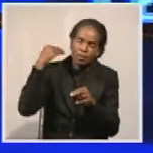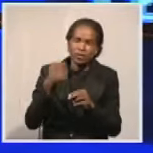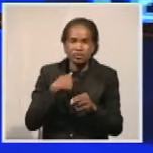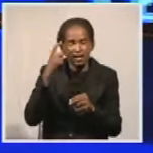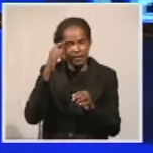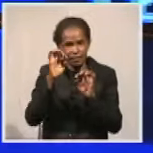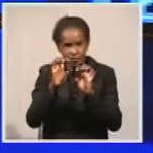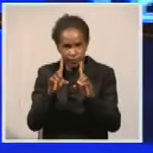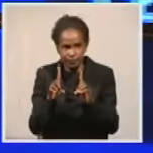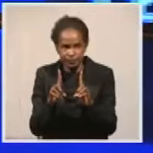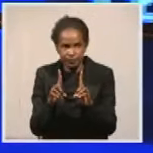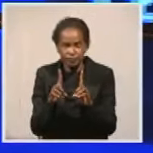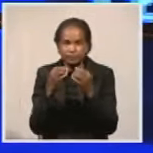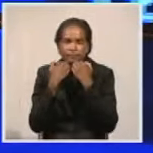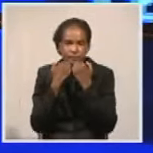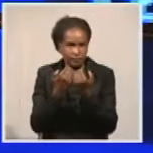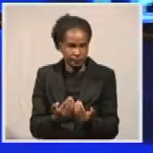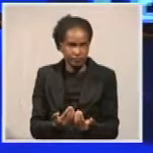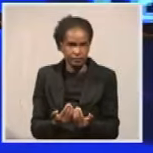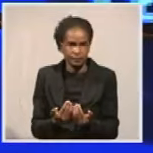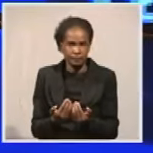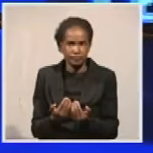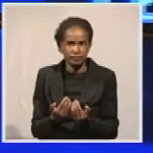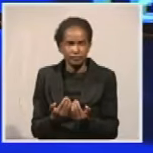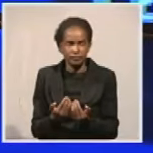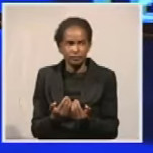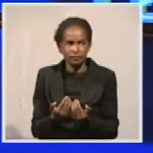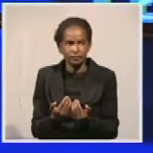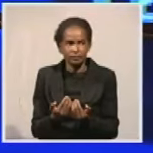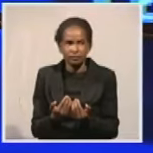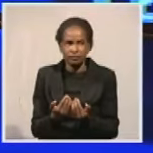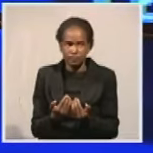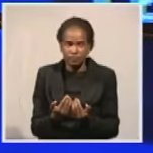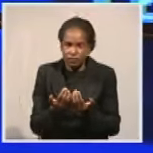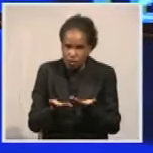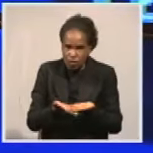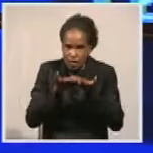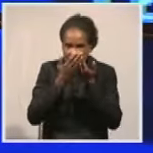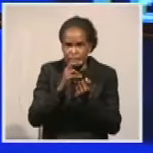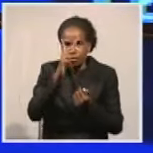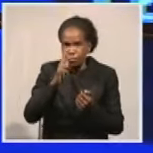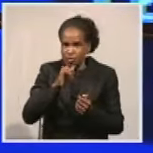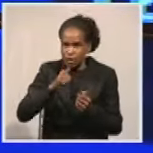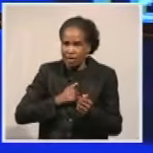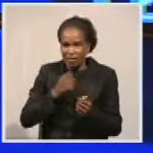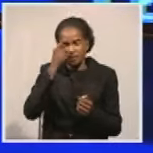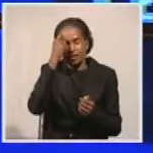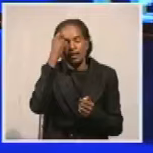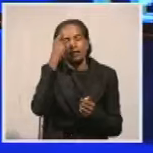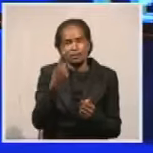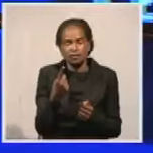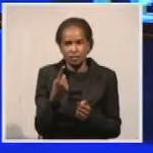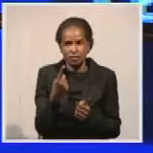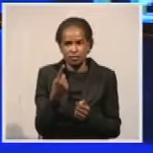education is very, very important in making our people understand and live